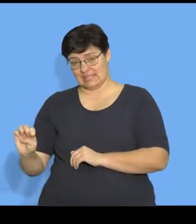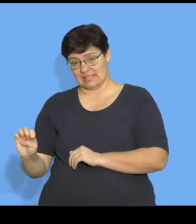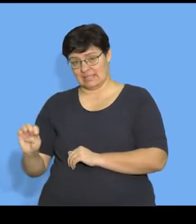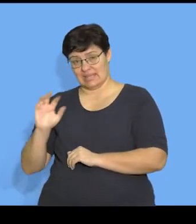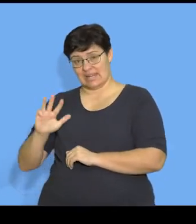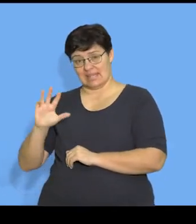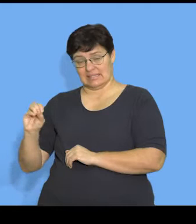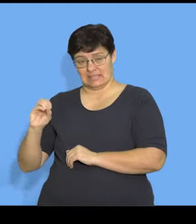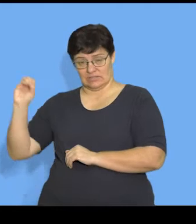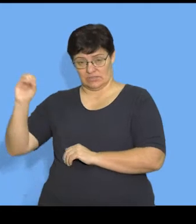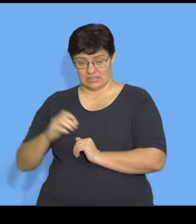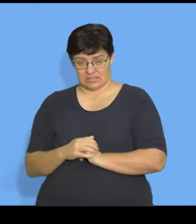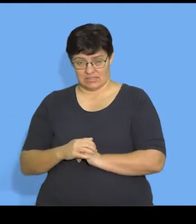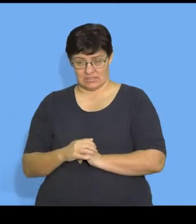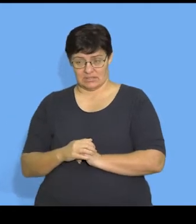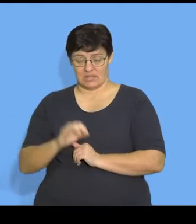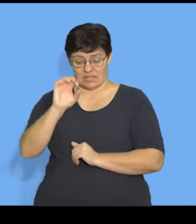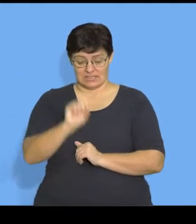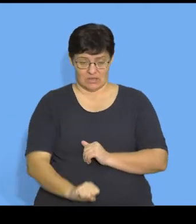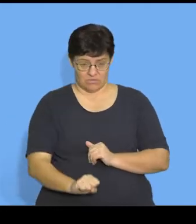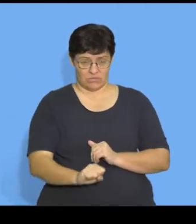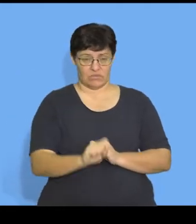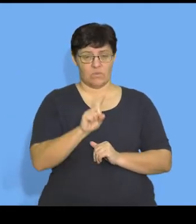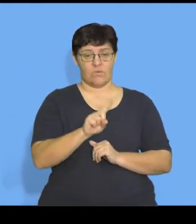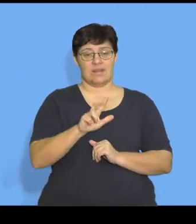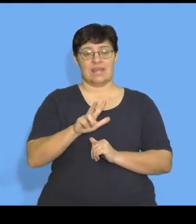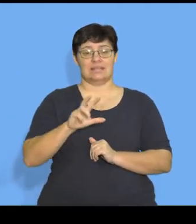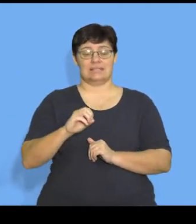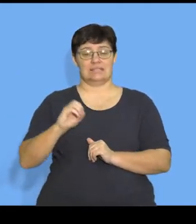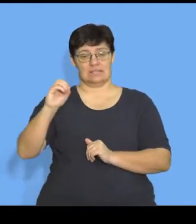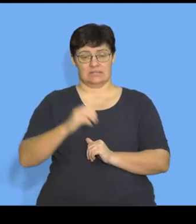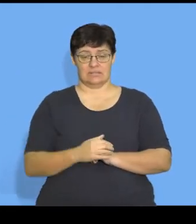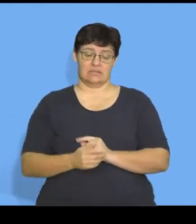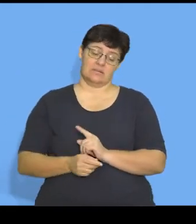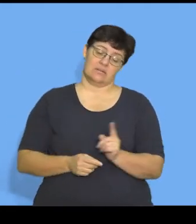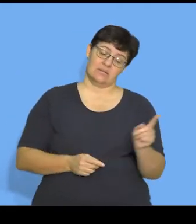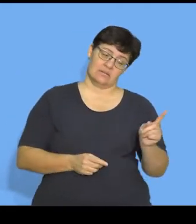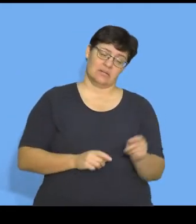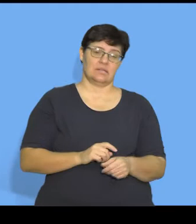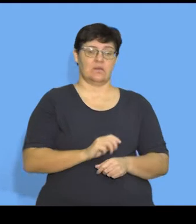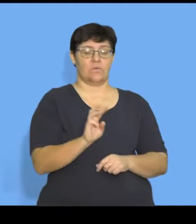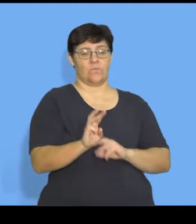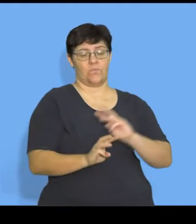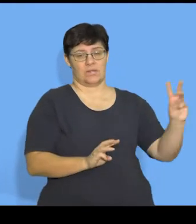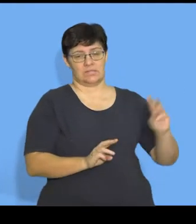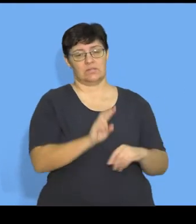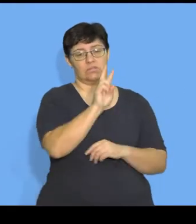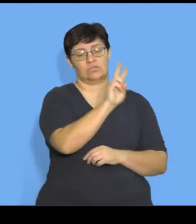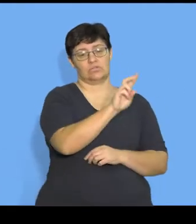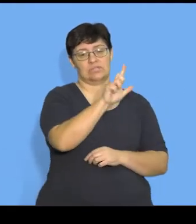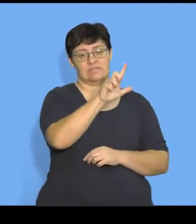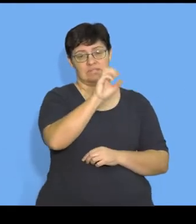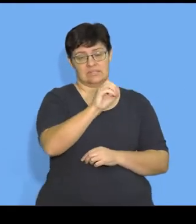90 degrees. South is 180. And west is